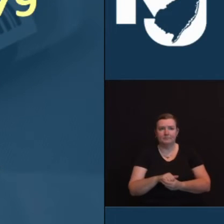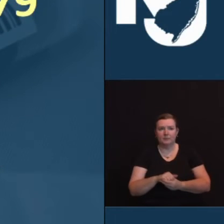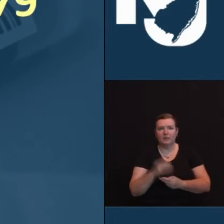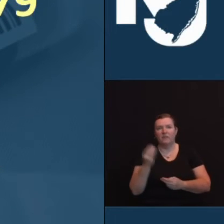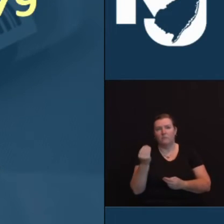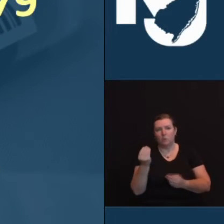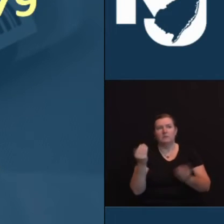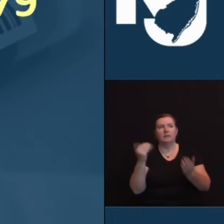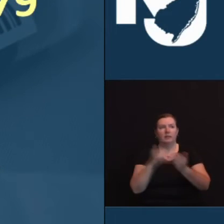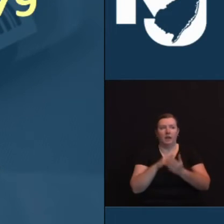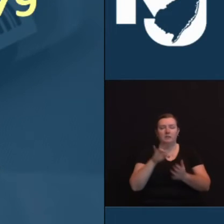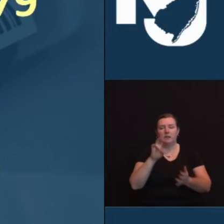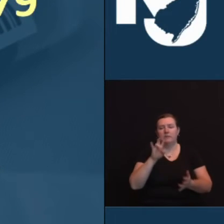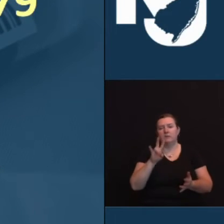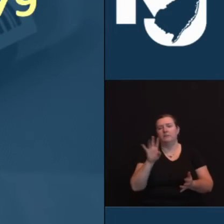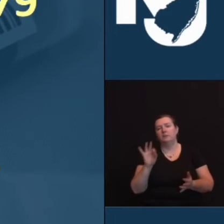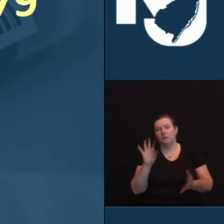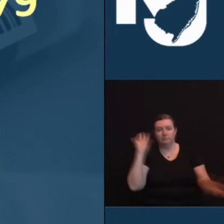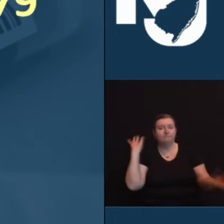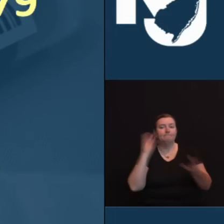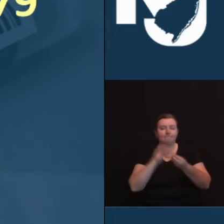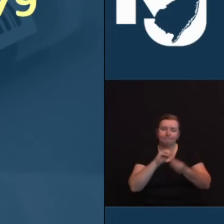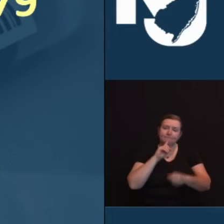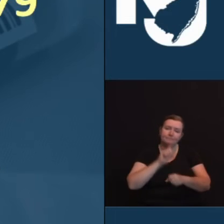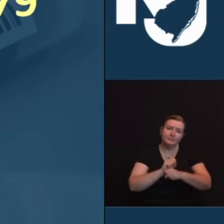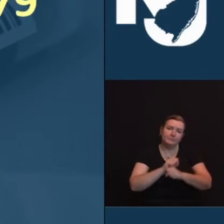14,779 New Jerseyans are now confirmed dead, and another